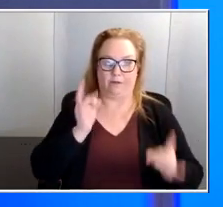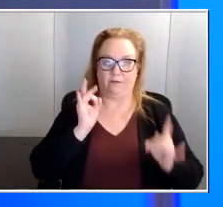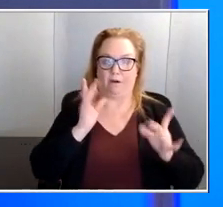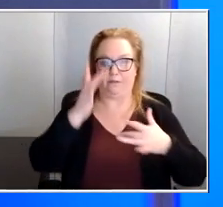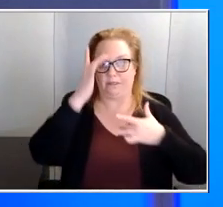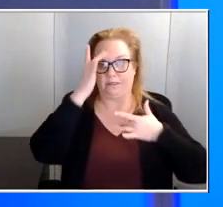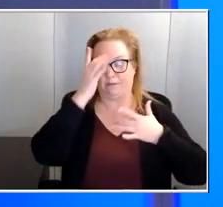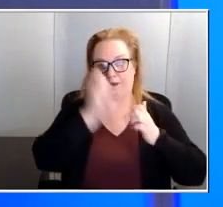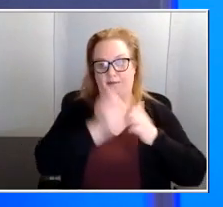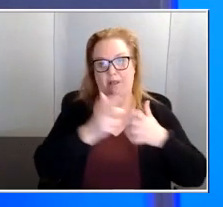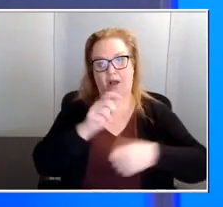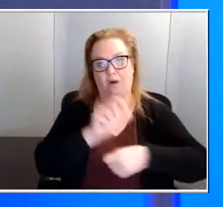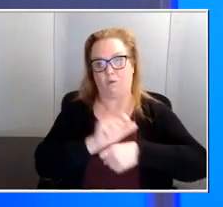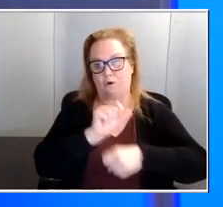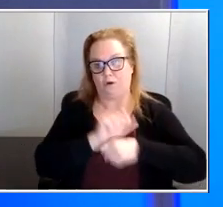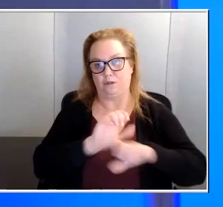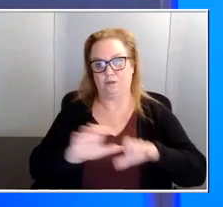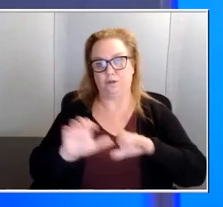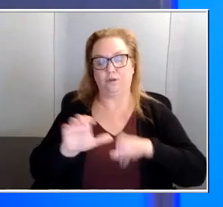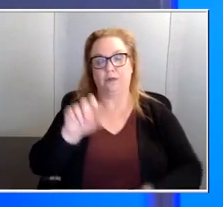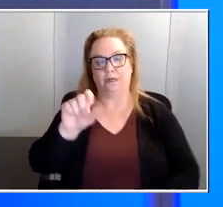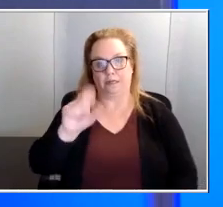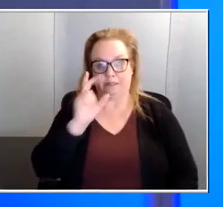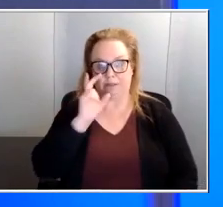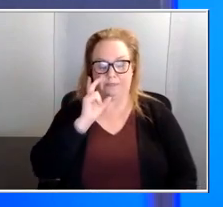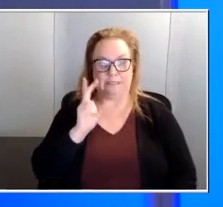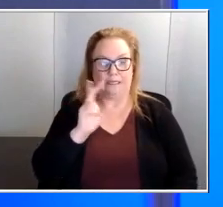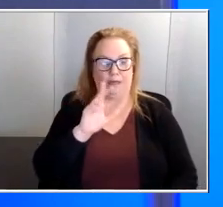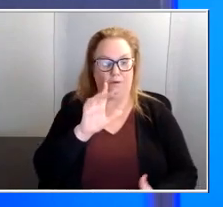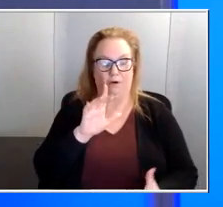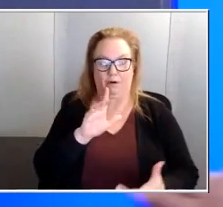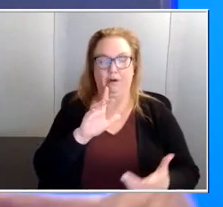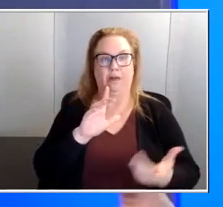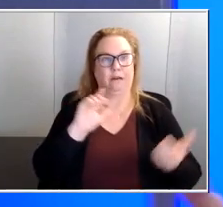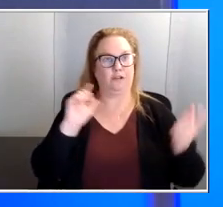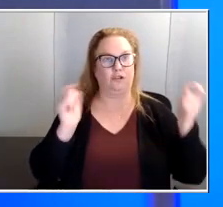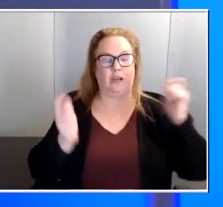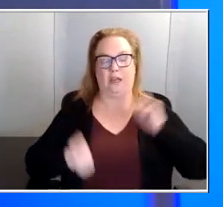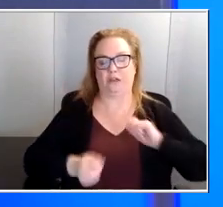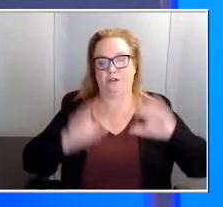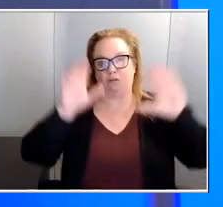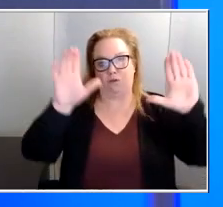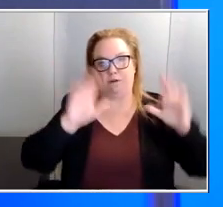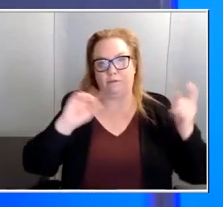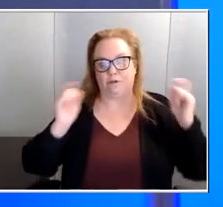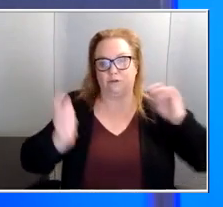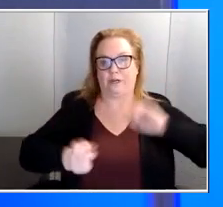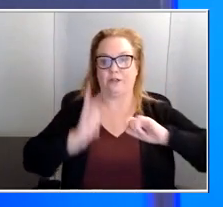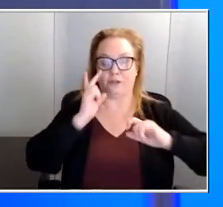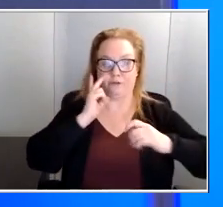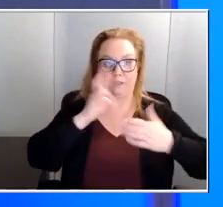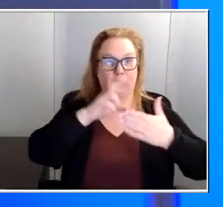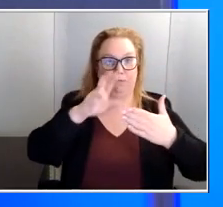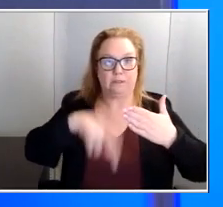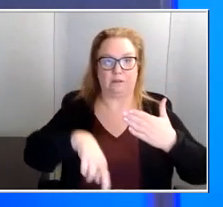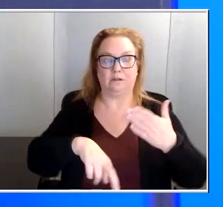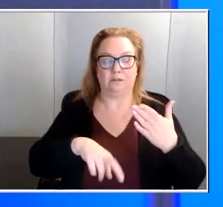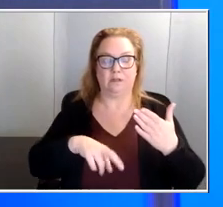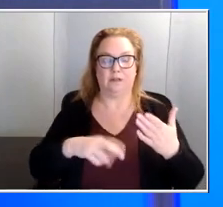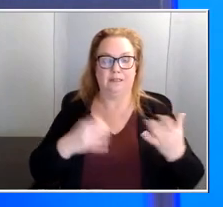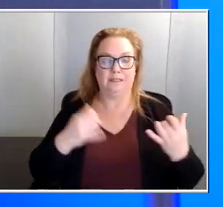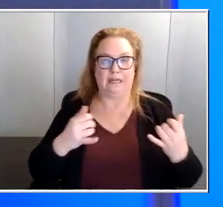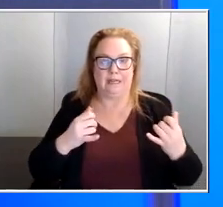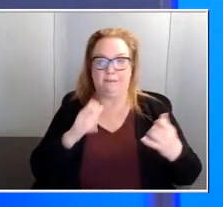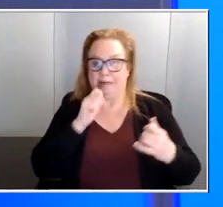of work to do, a long way to go. Yes, we're in the middle of a revolution. We've seen extraordinary results, as you've heard of from today, but